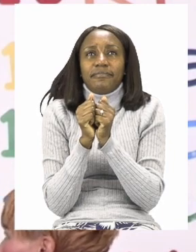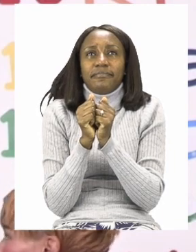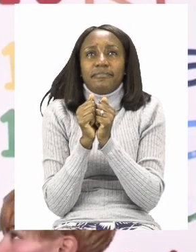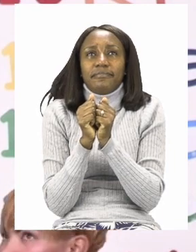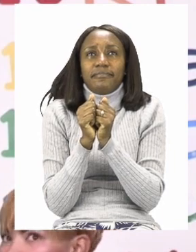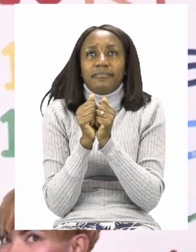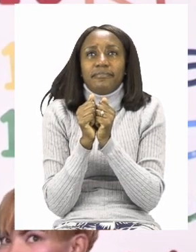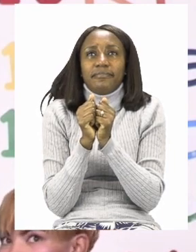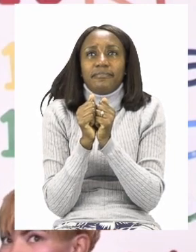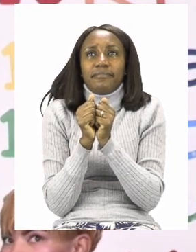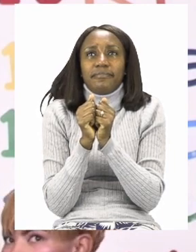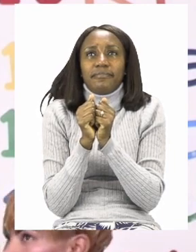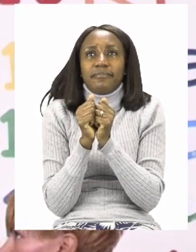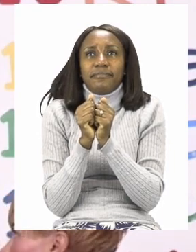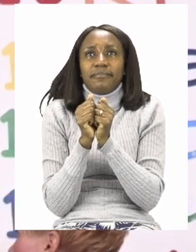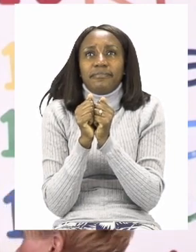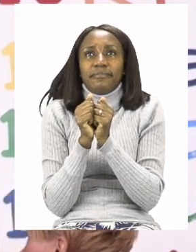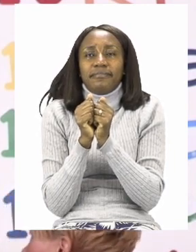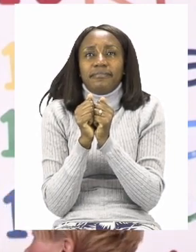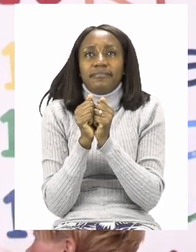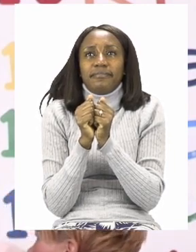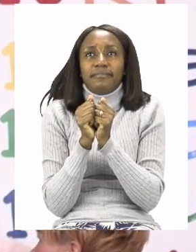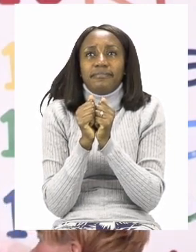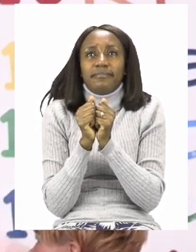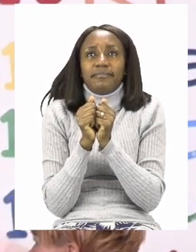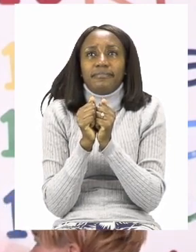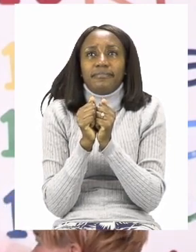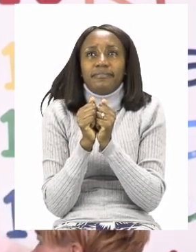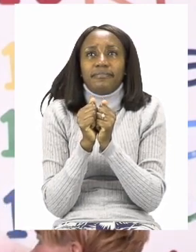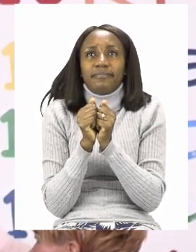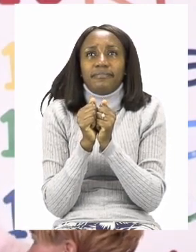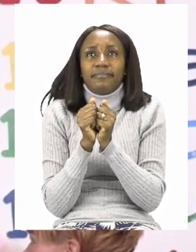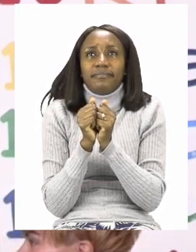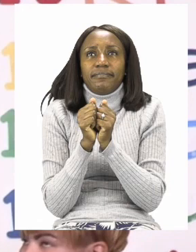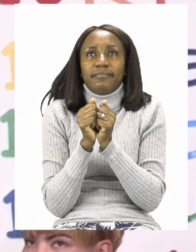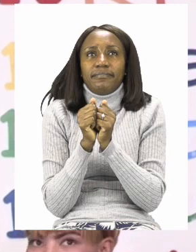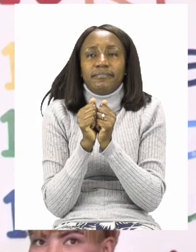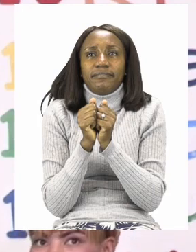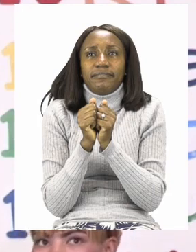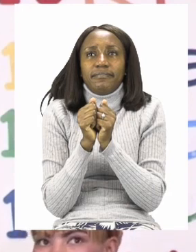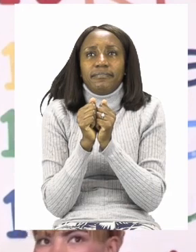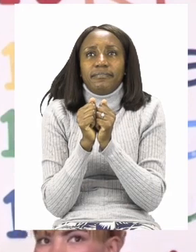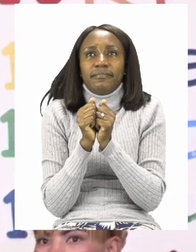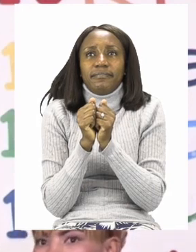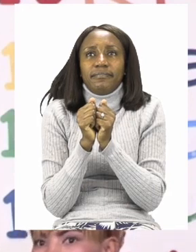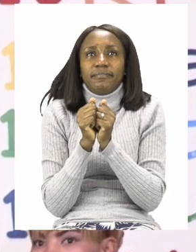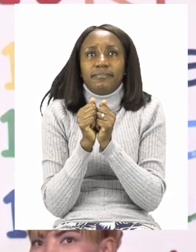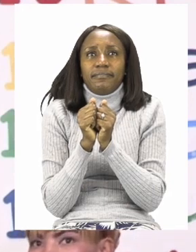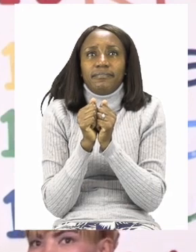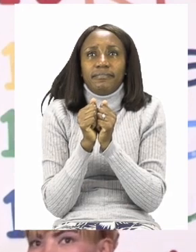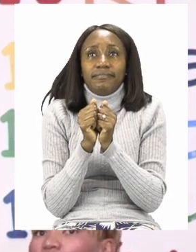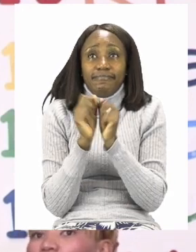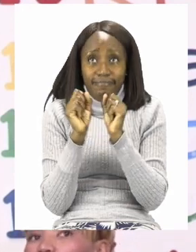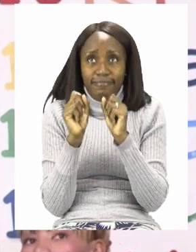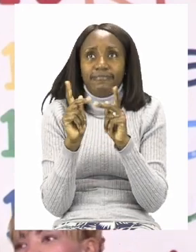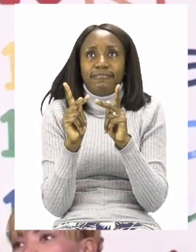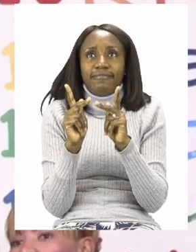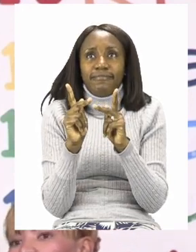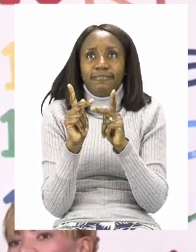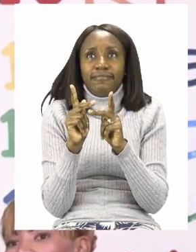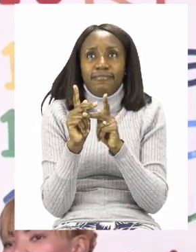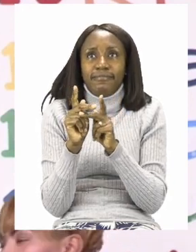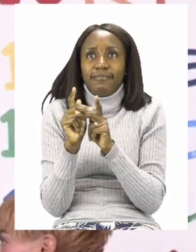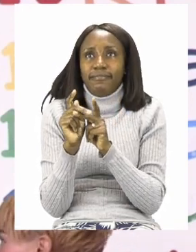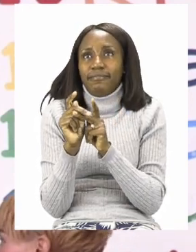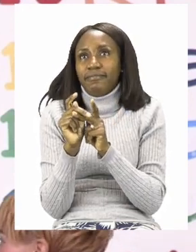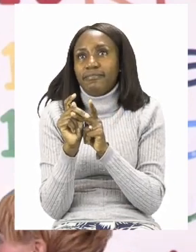5, 6. Then we count 7, 8. Okay, so when we do